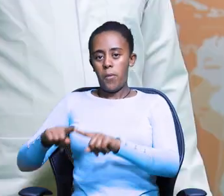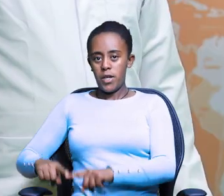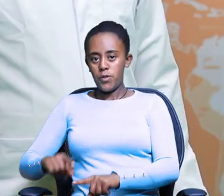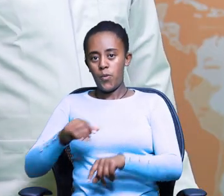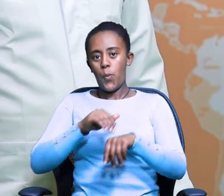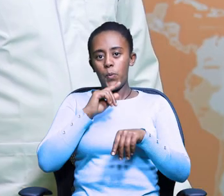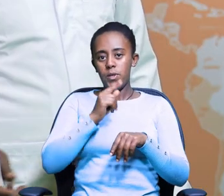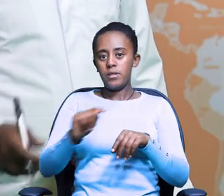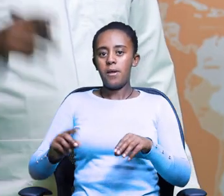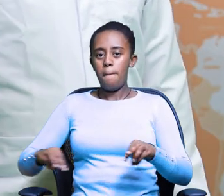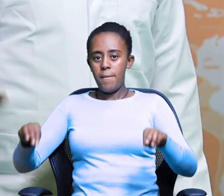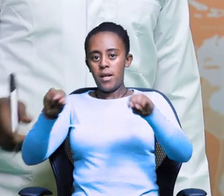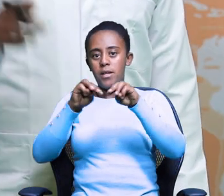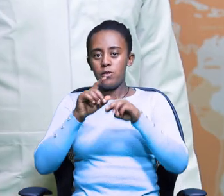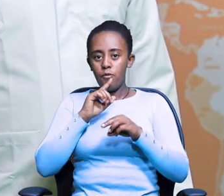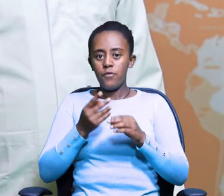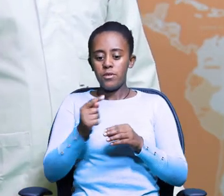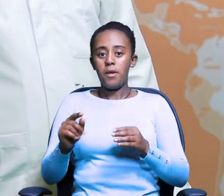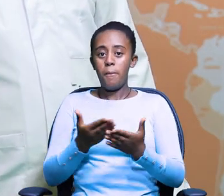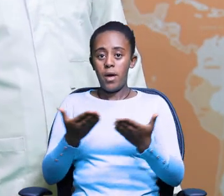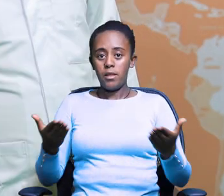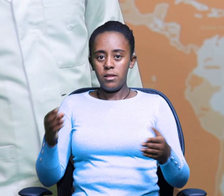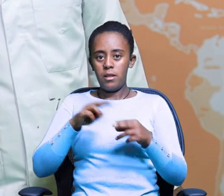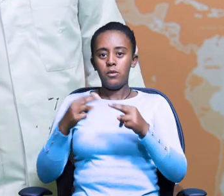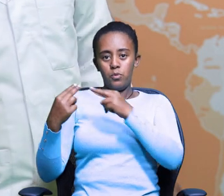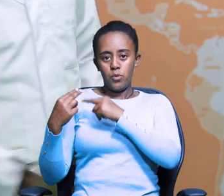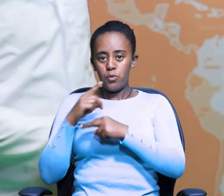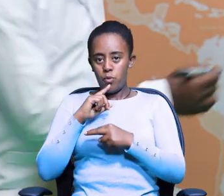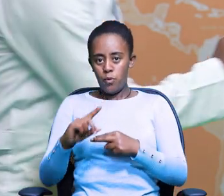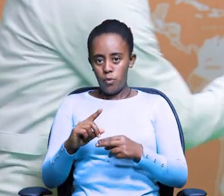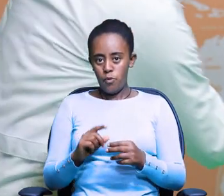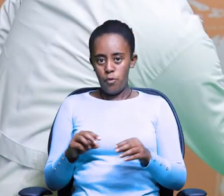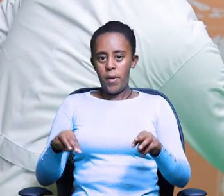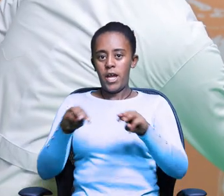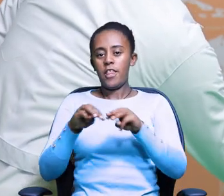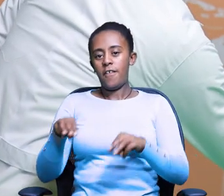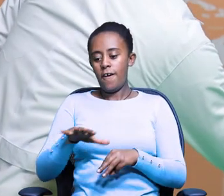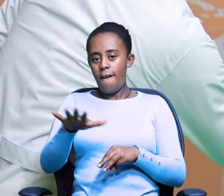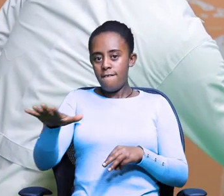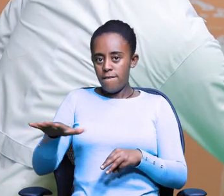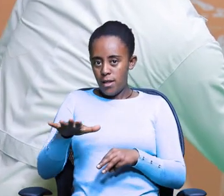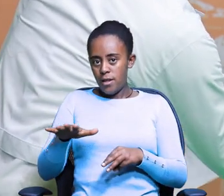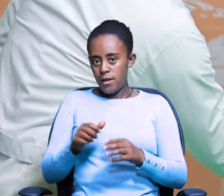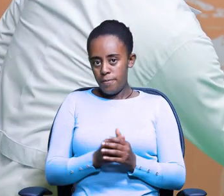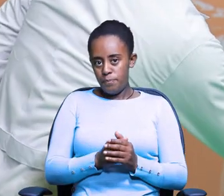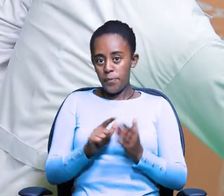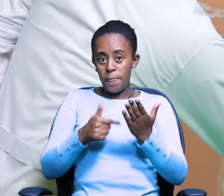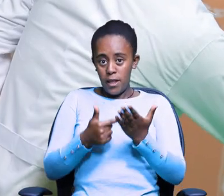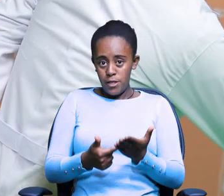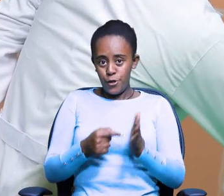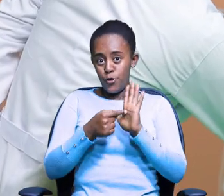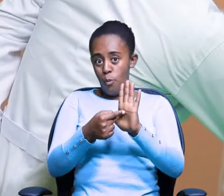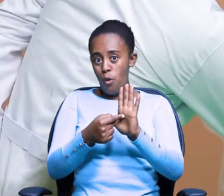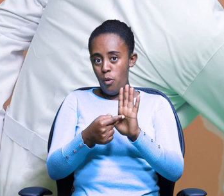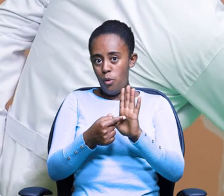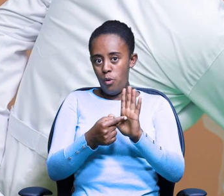on magnetization of the material that responds on the applied magnetic field. Therefore, this symbol is